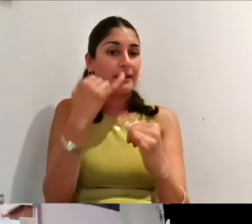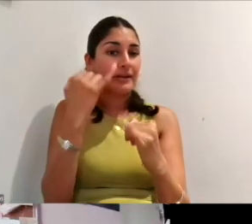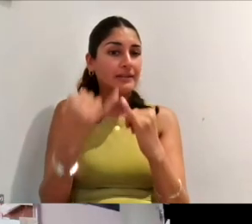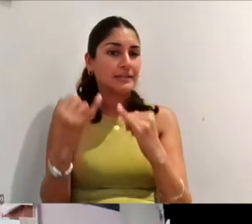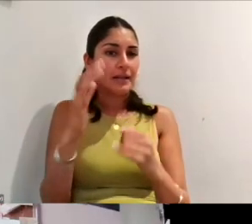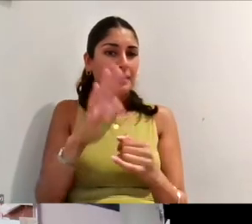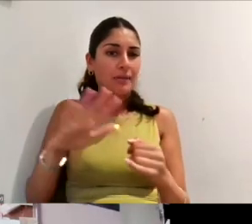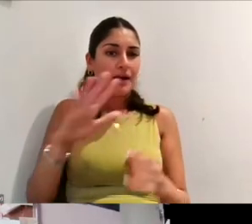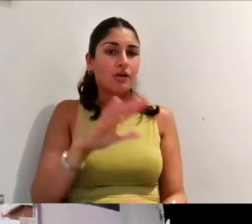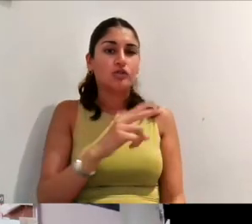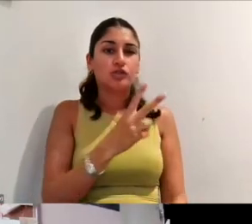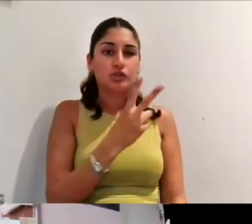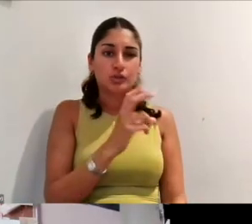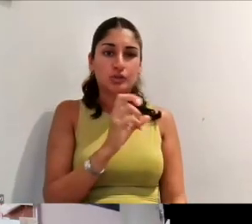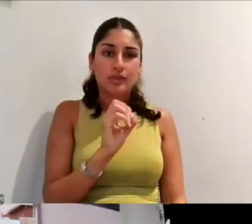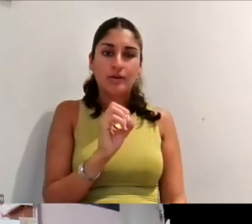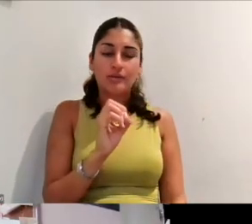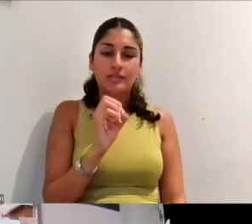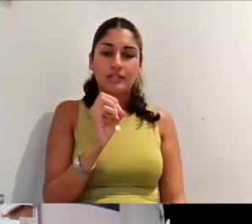about